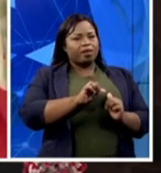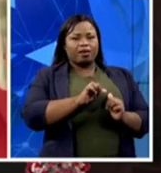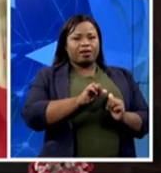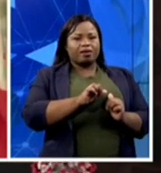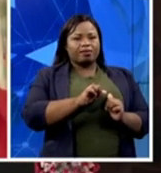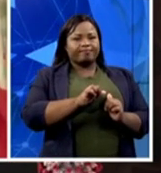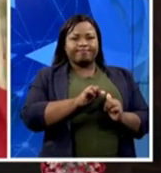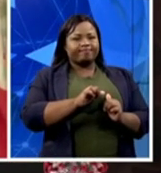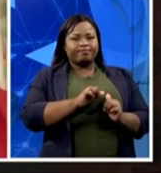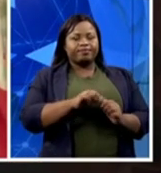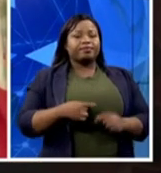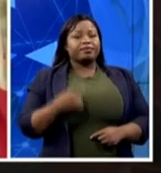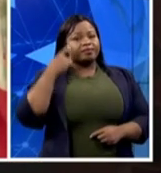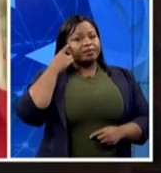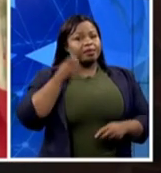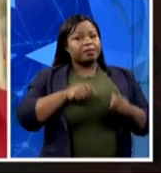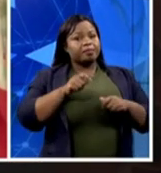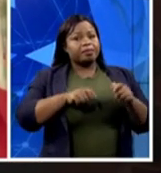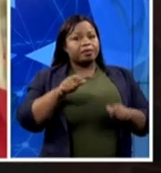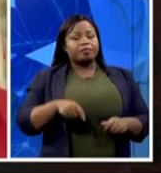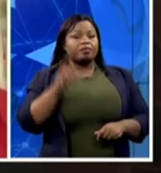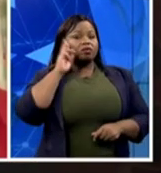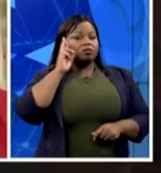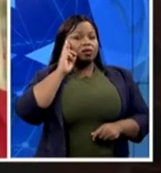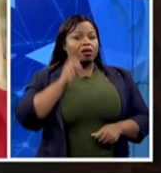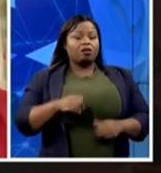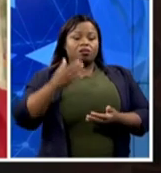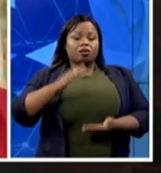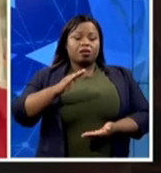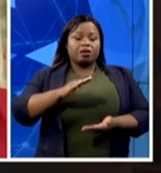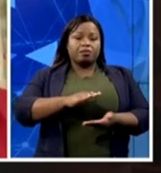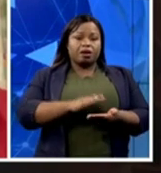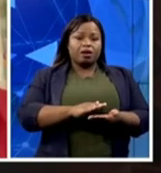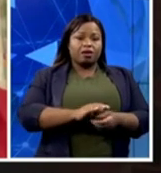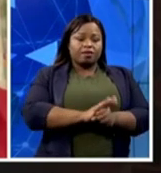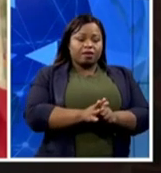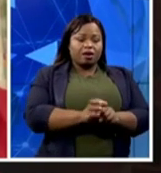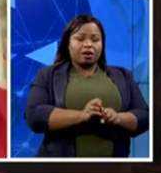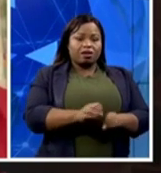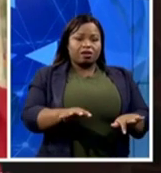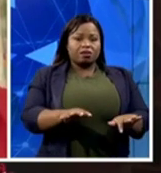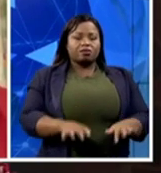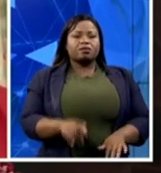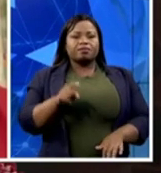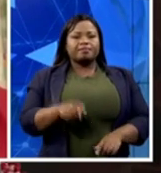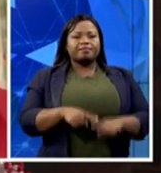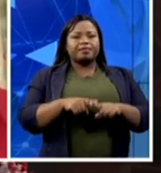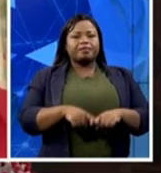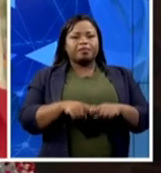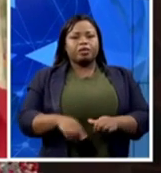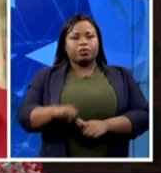remember that defeating this virus depends on social issues. It depends on the behavior of